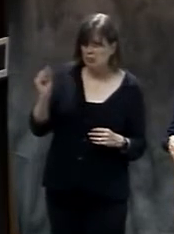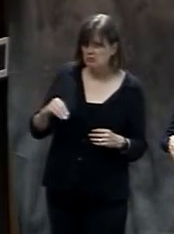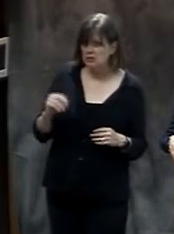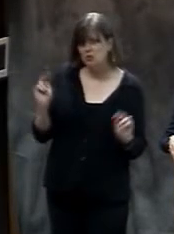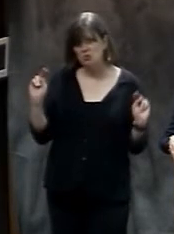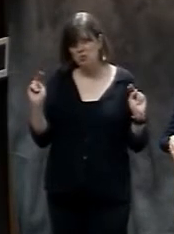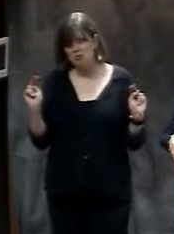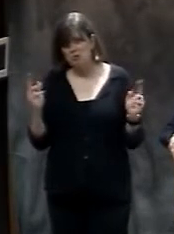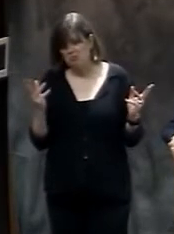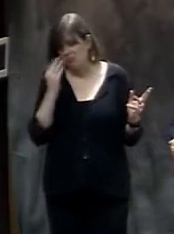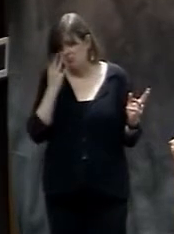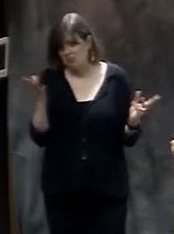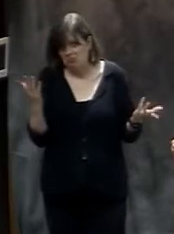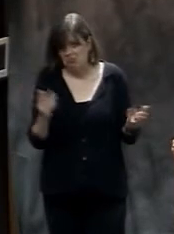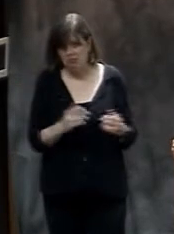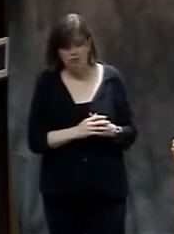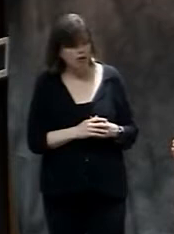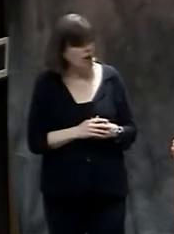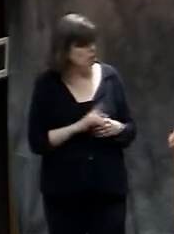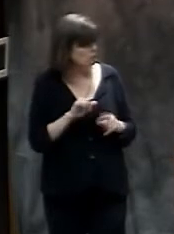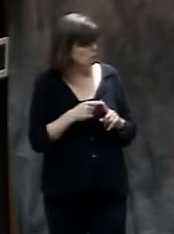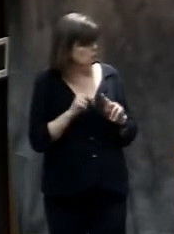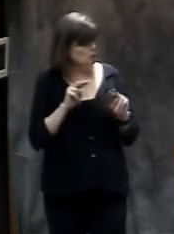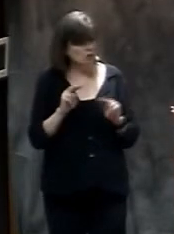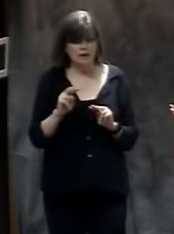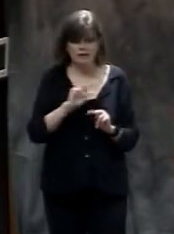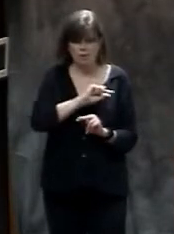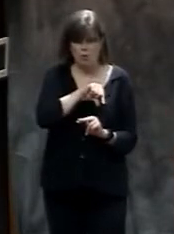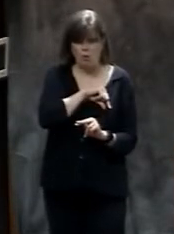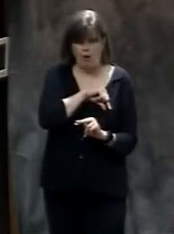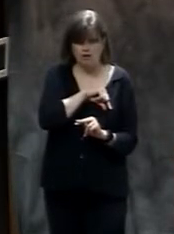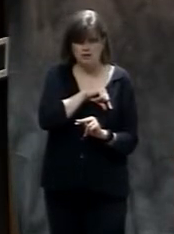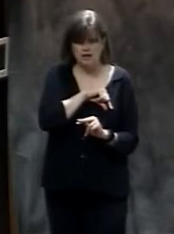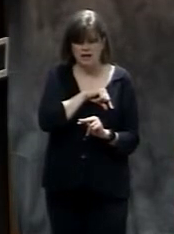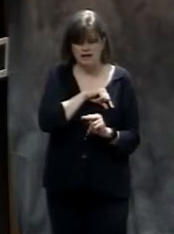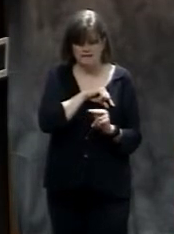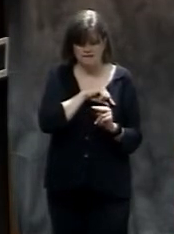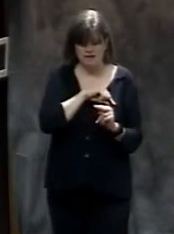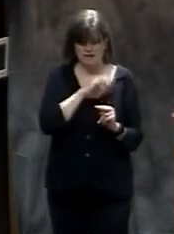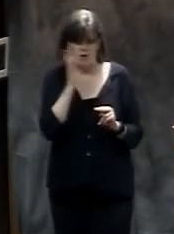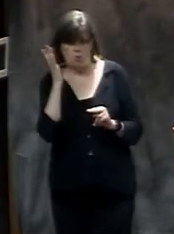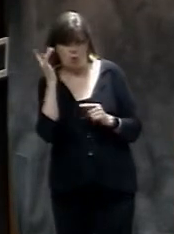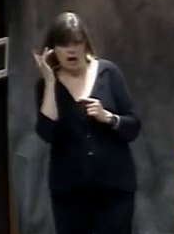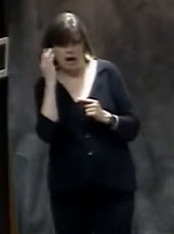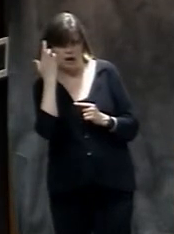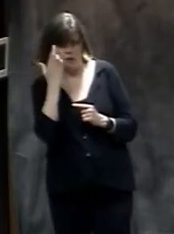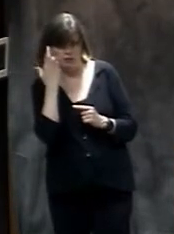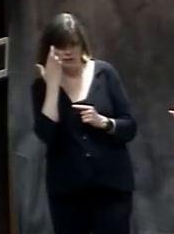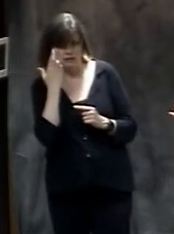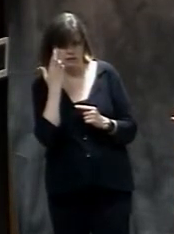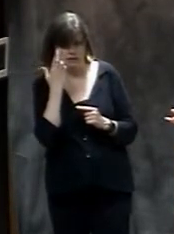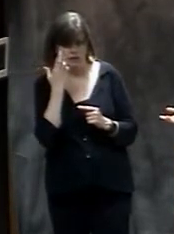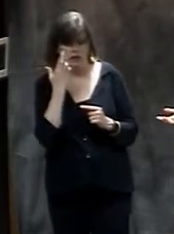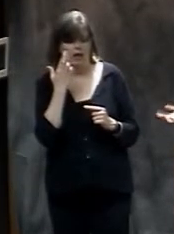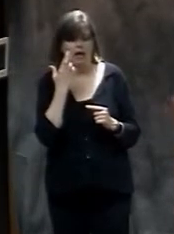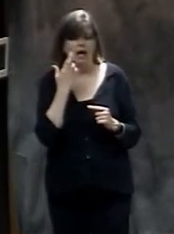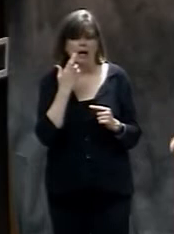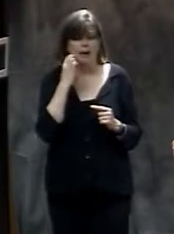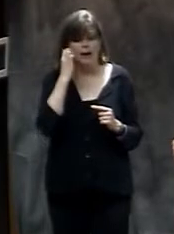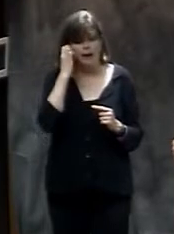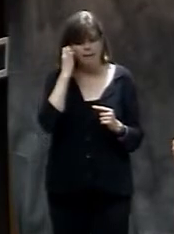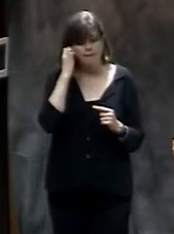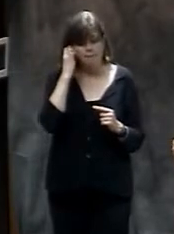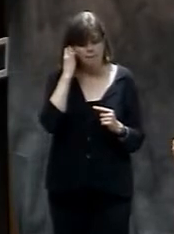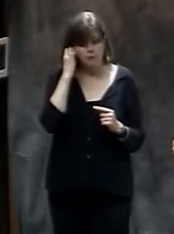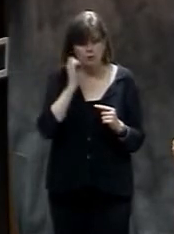And when we looked at some of our qualitative data, because we always ask people, well, why are you supportive? Or why are you neutral? Why are you saying that?